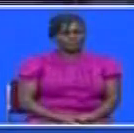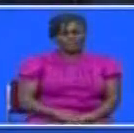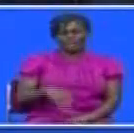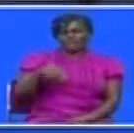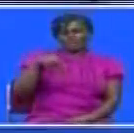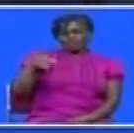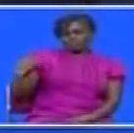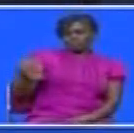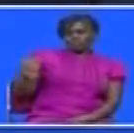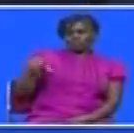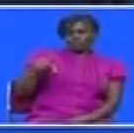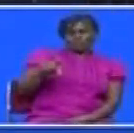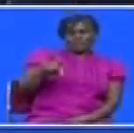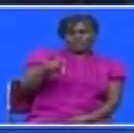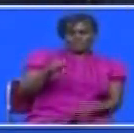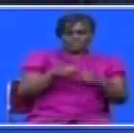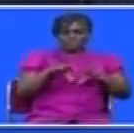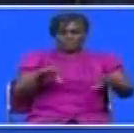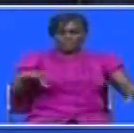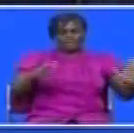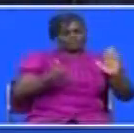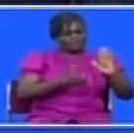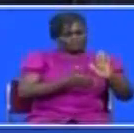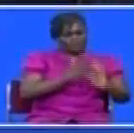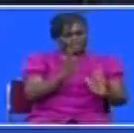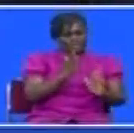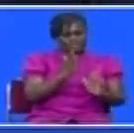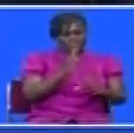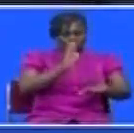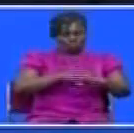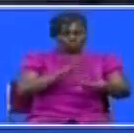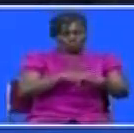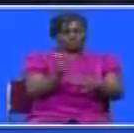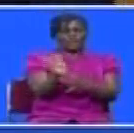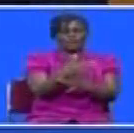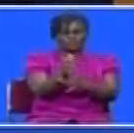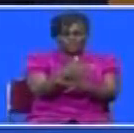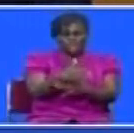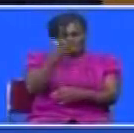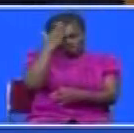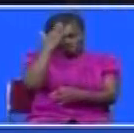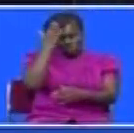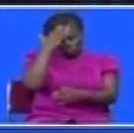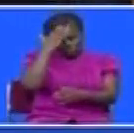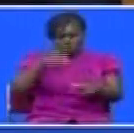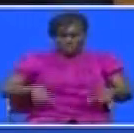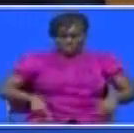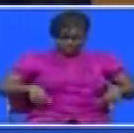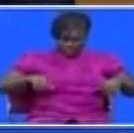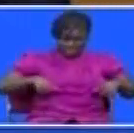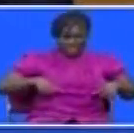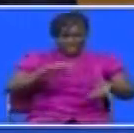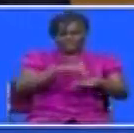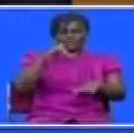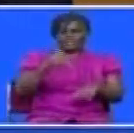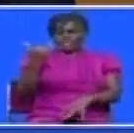Polio is a virus that spreads silently, and award-winning Goodwill Ambassador Harold Kipchumba knows the struggles of living with the outcome.